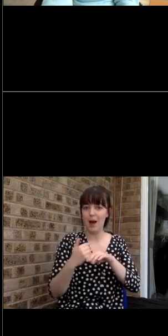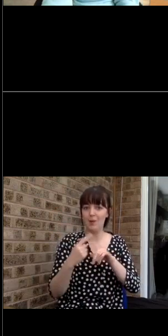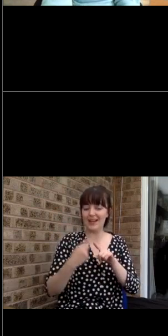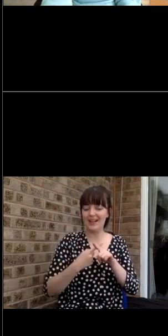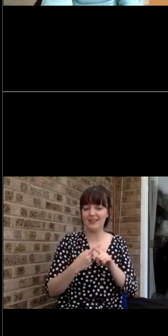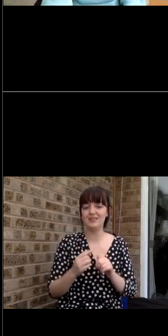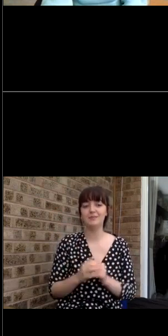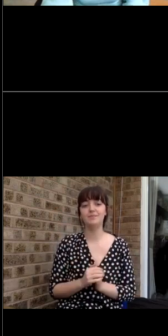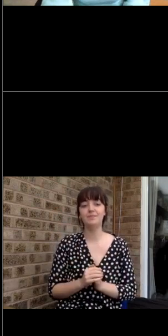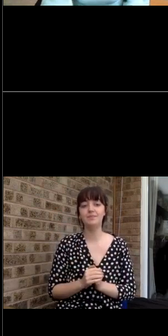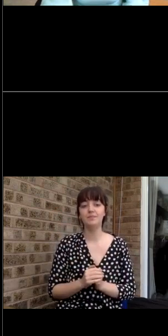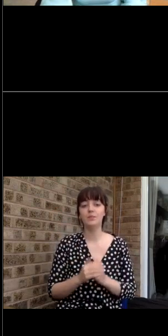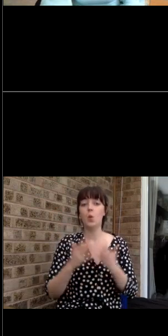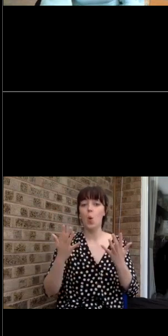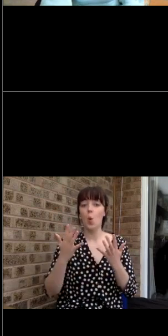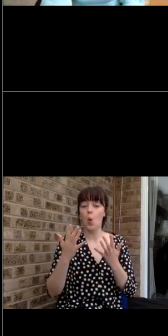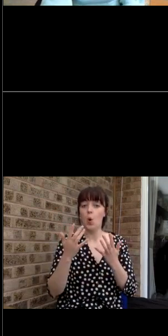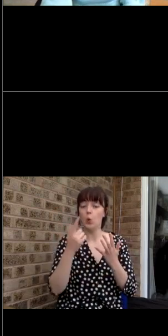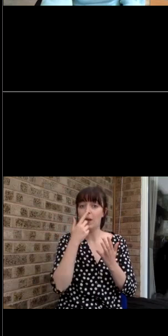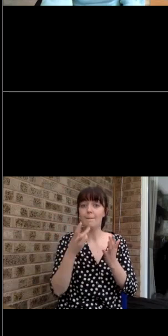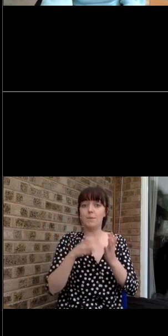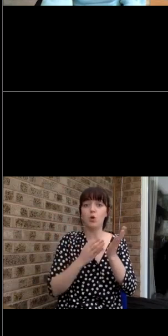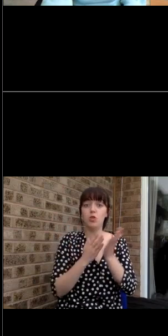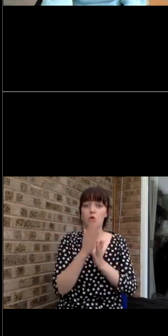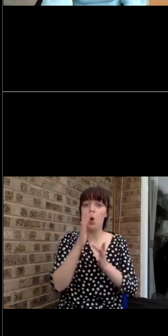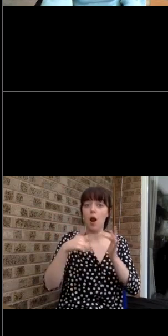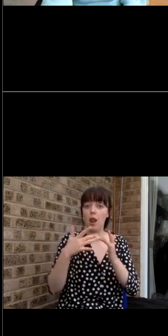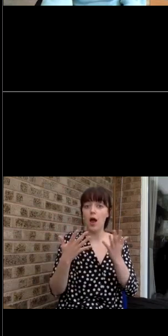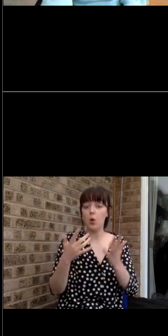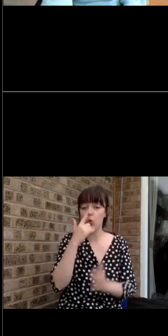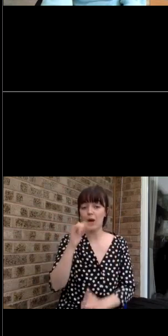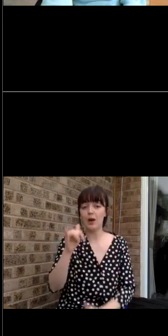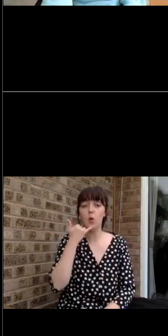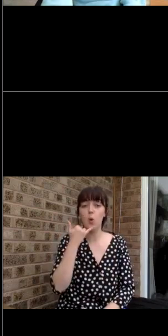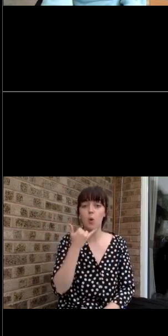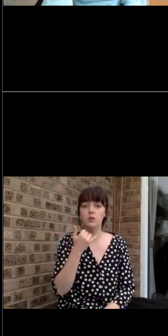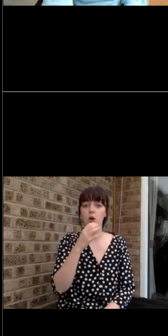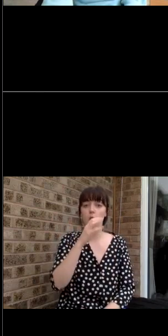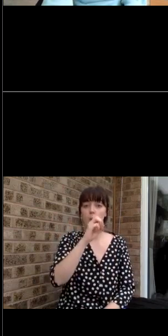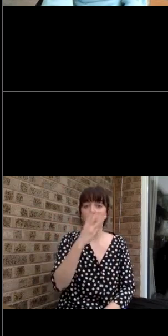on 0300 123 5000.